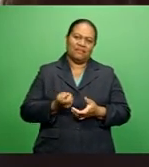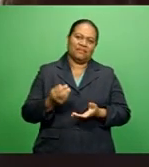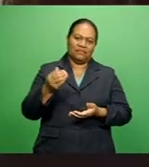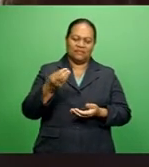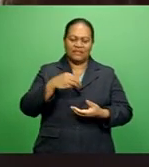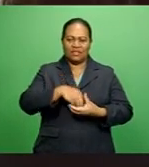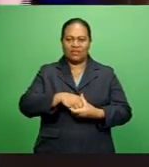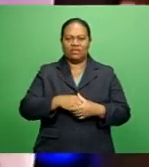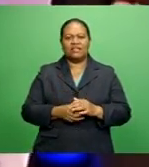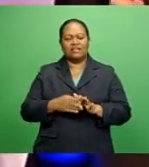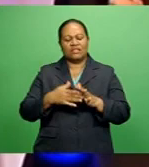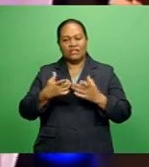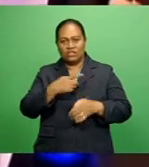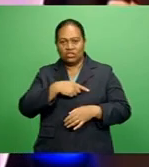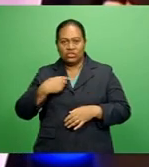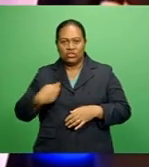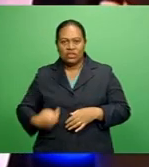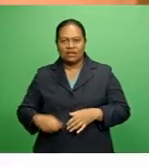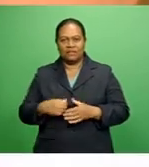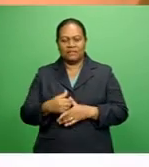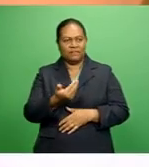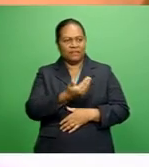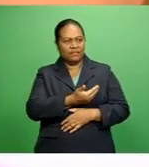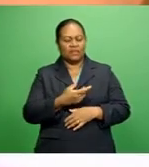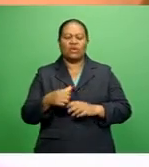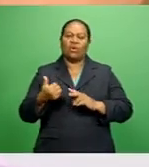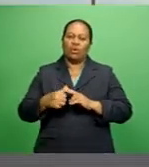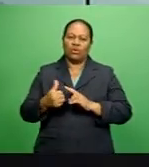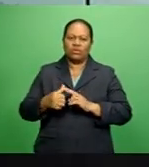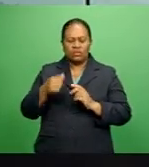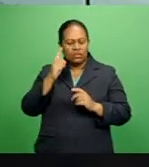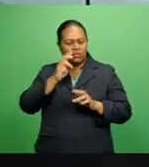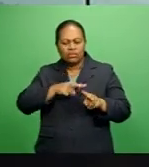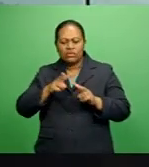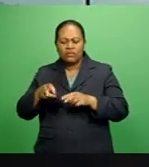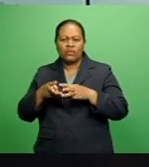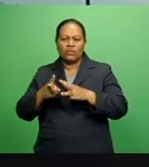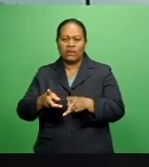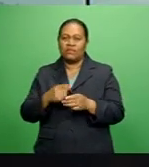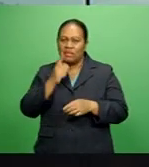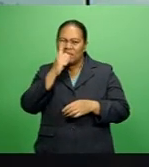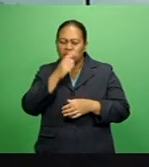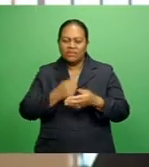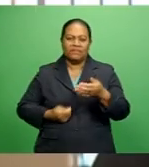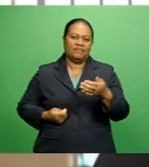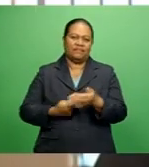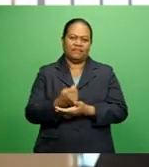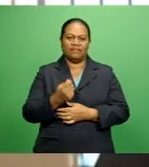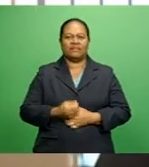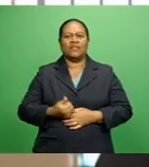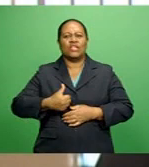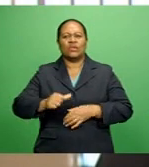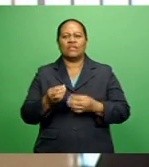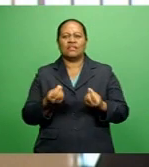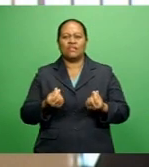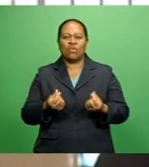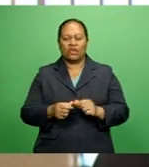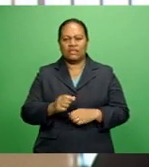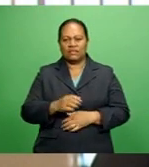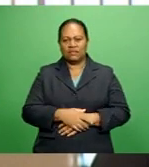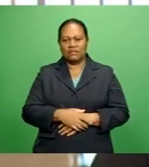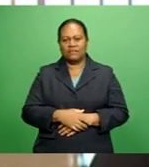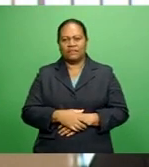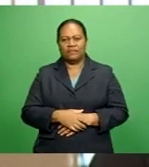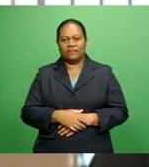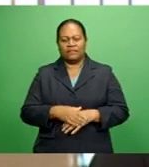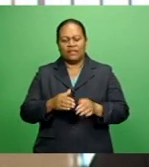global giants, including Tesla and MasterCard, are also looking at ways for customers to pay using Bitcoin. So with those big names coming in, you're